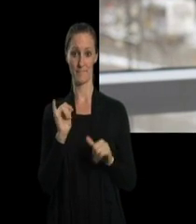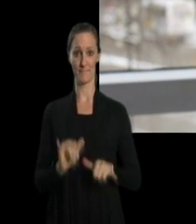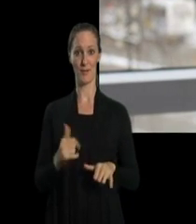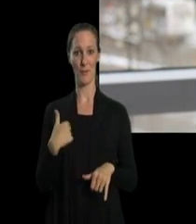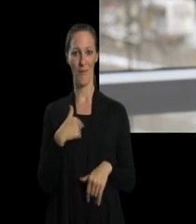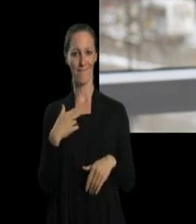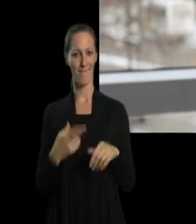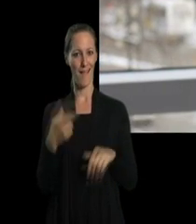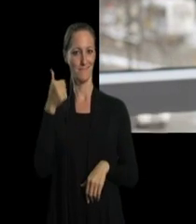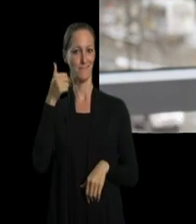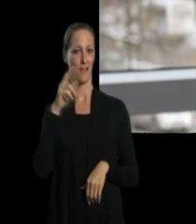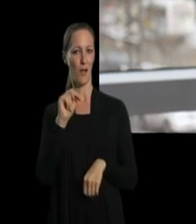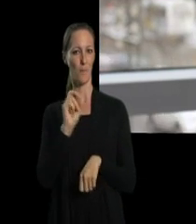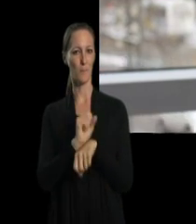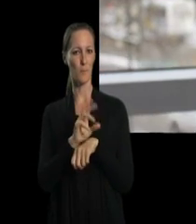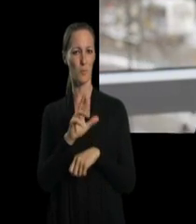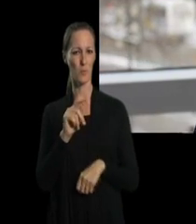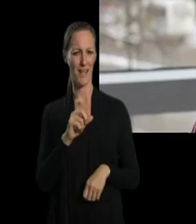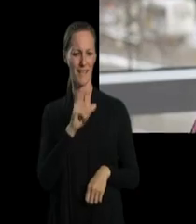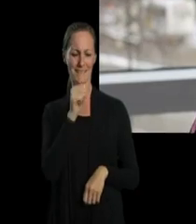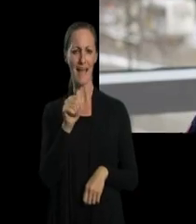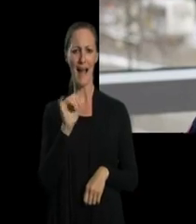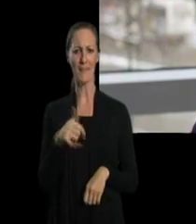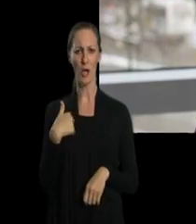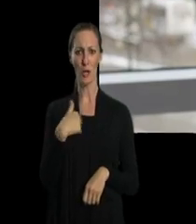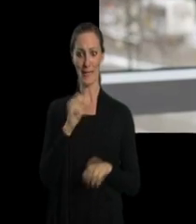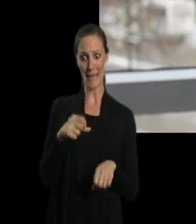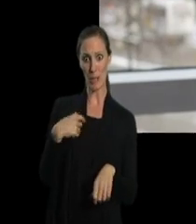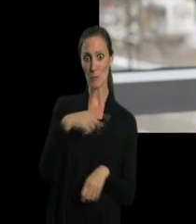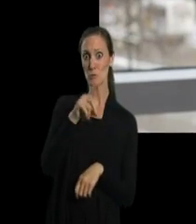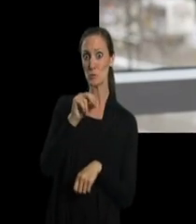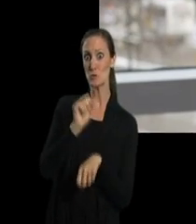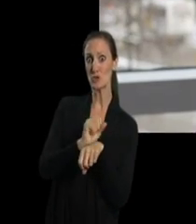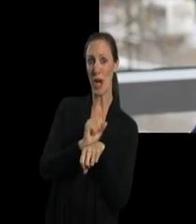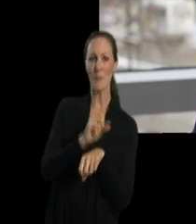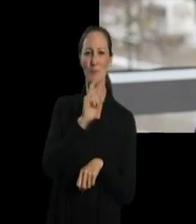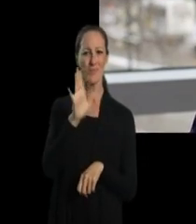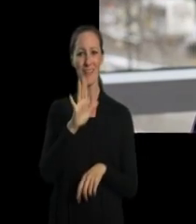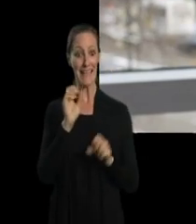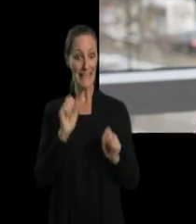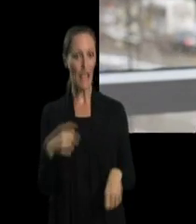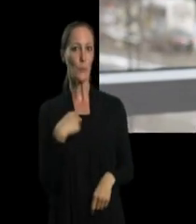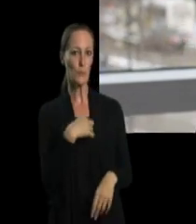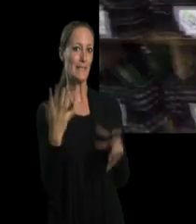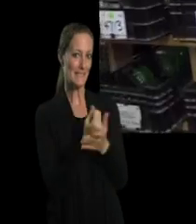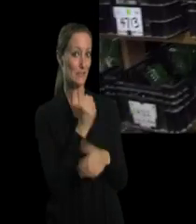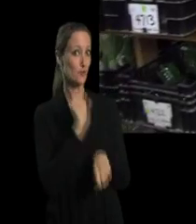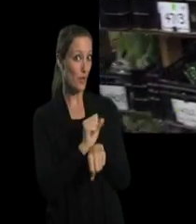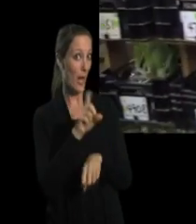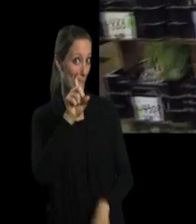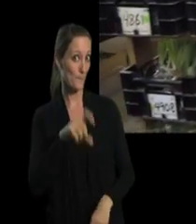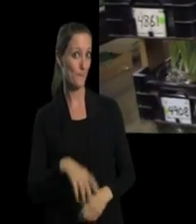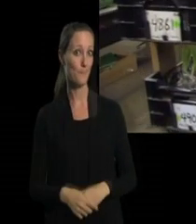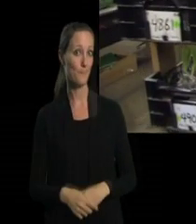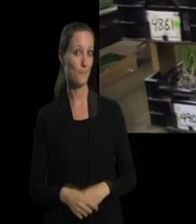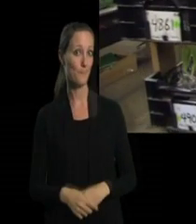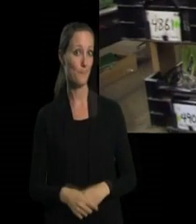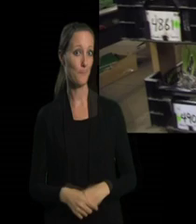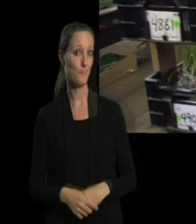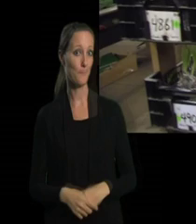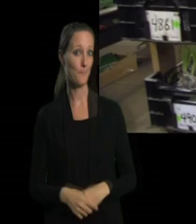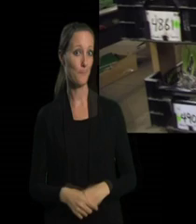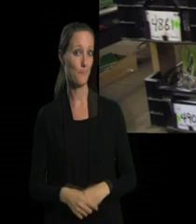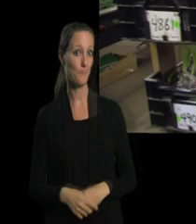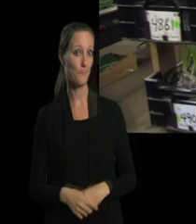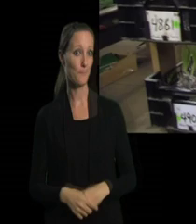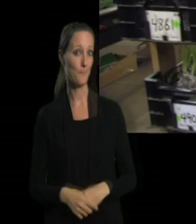highest unemployment rate. So it's not, can we do the job? It's, can we get the job? In a